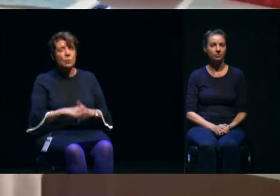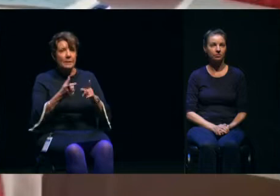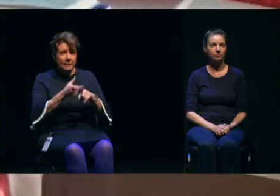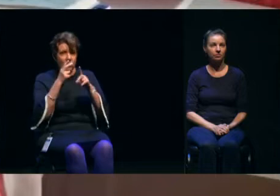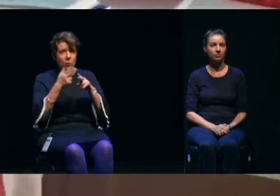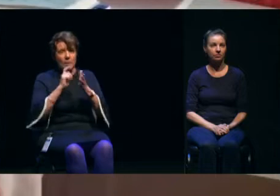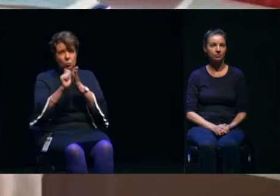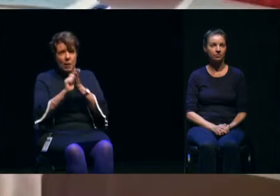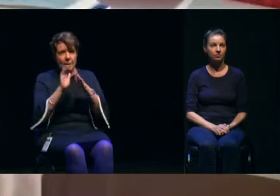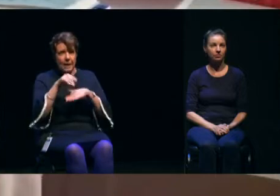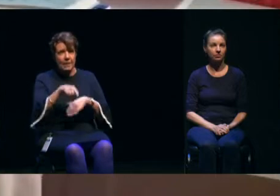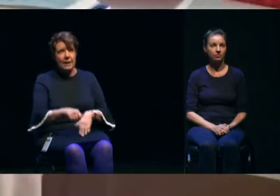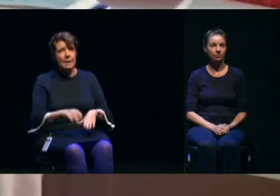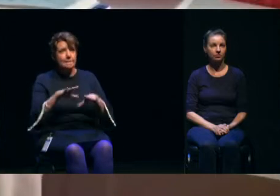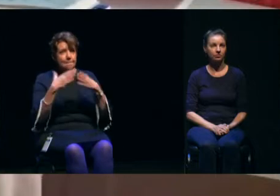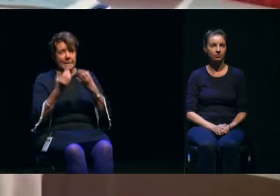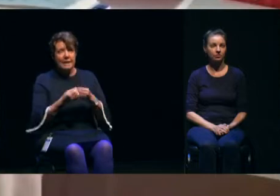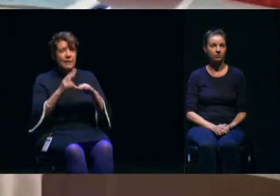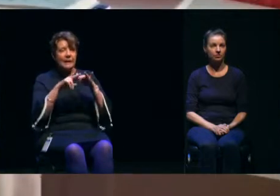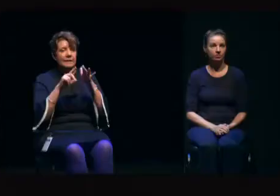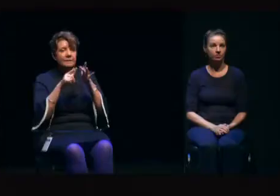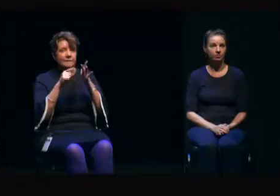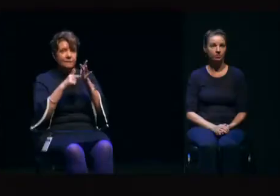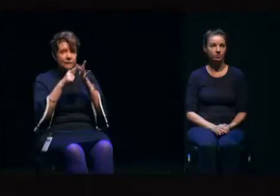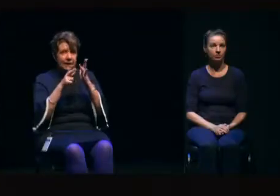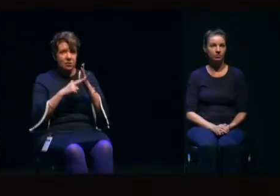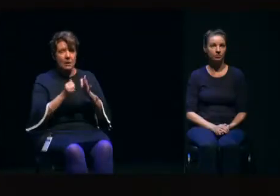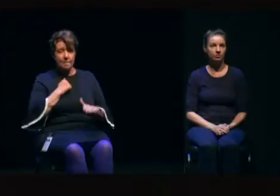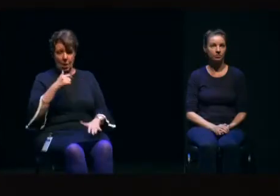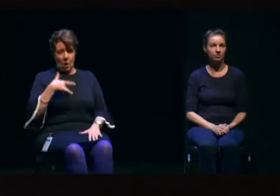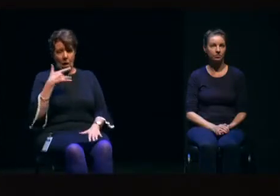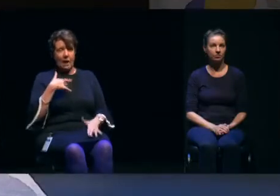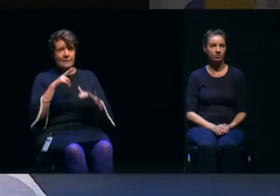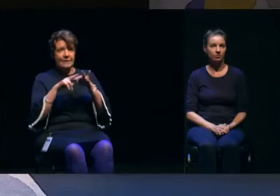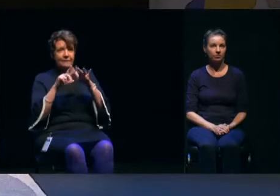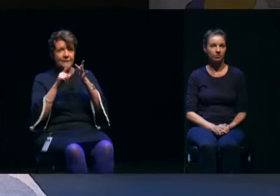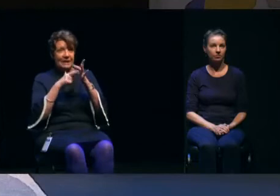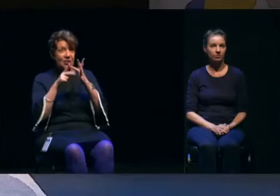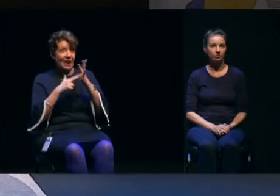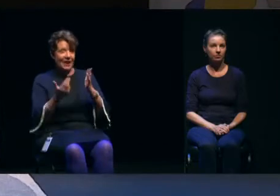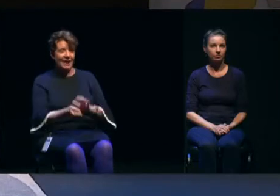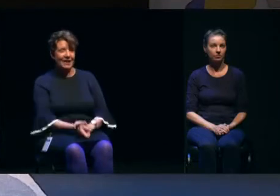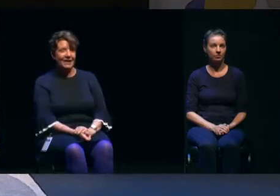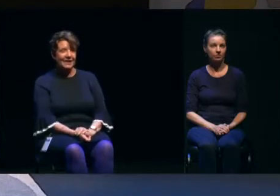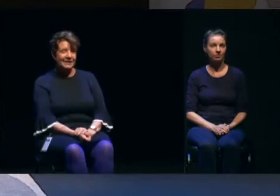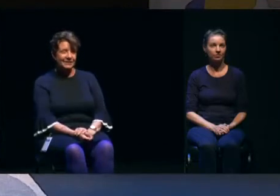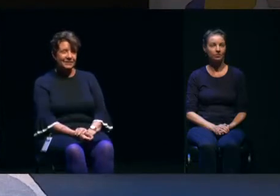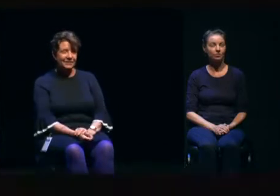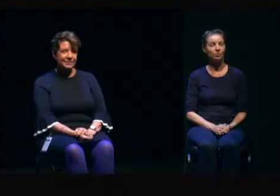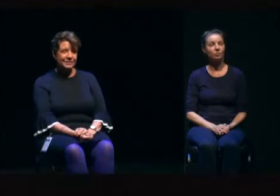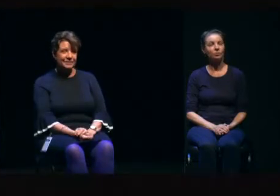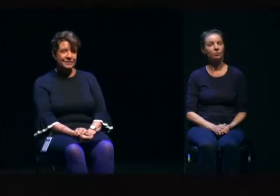write about it. But everything is fiction. Mm. Even my own life is fiction. Were you